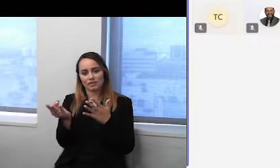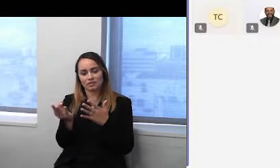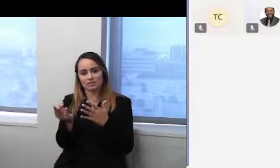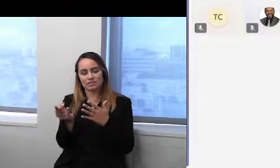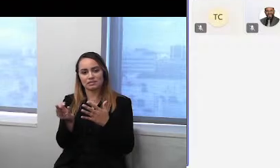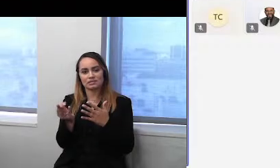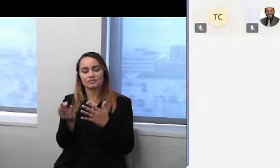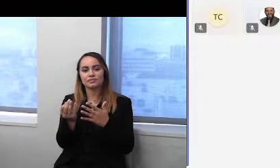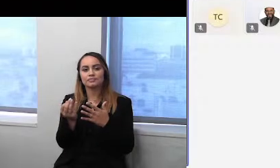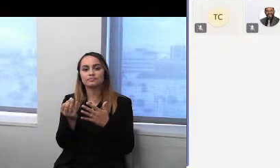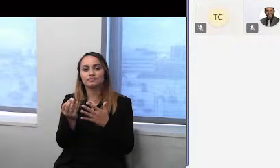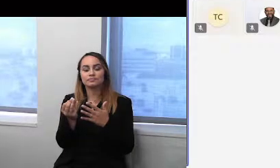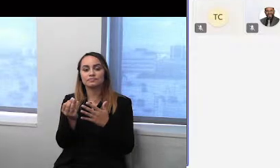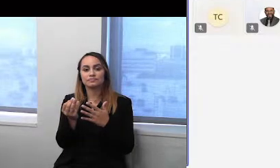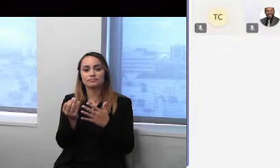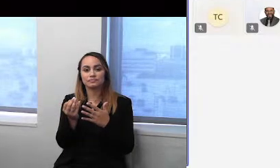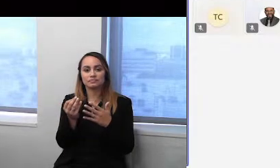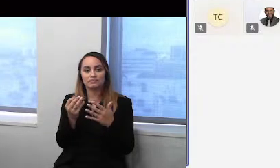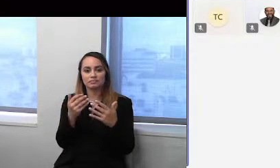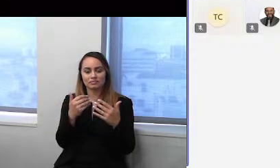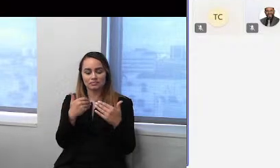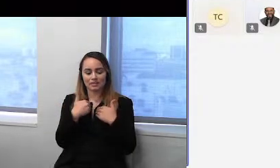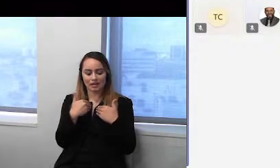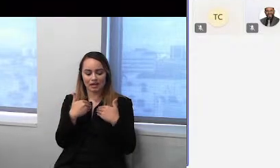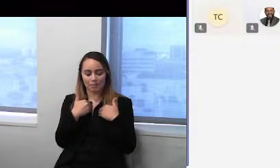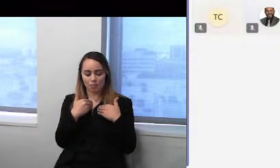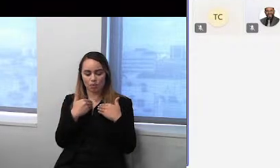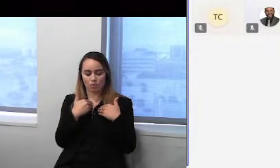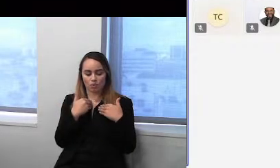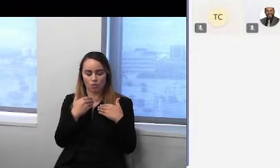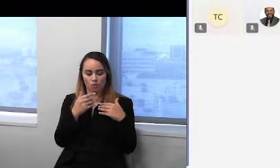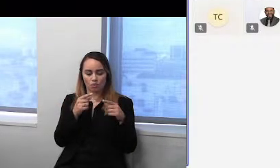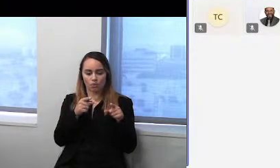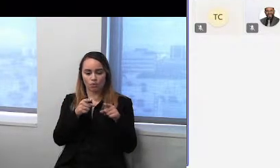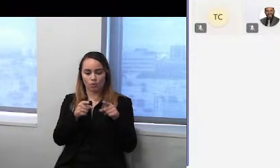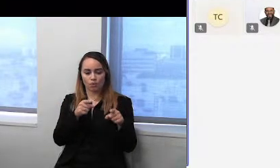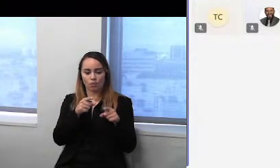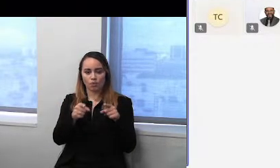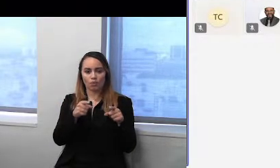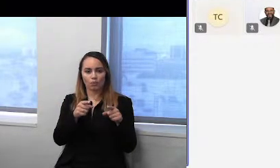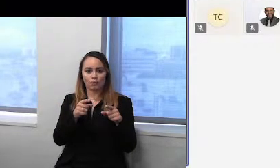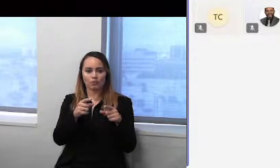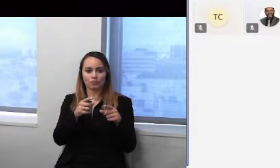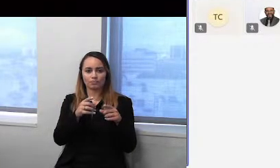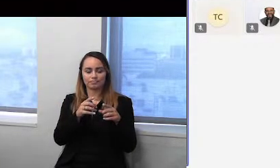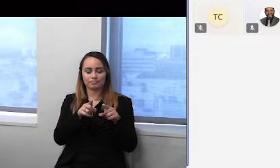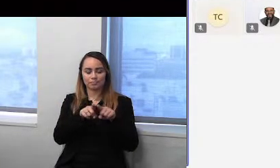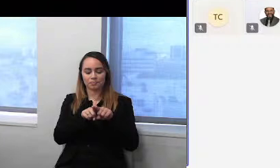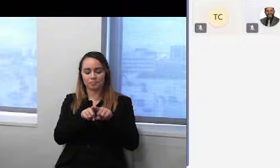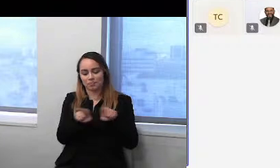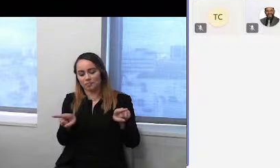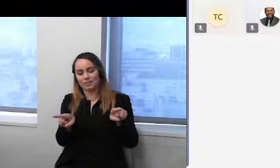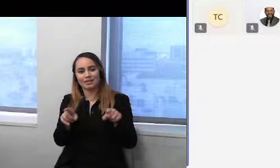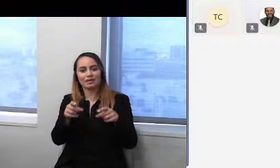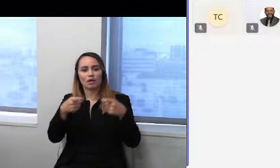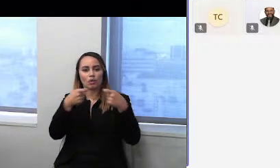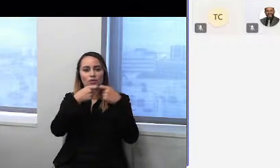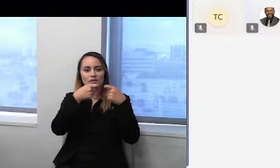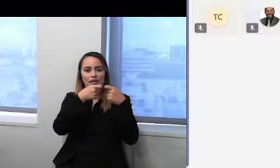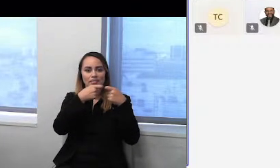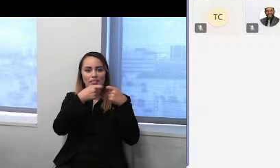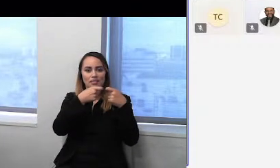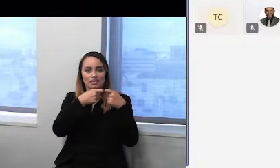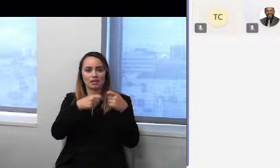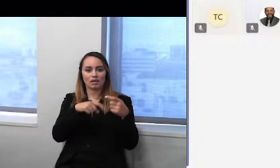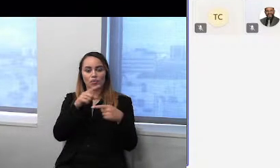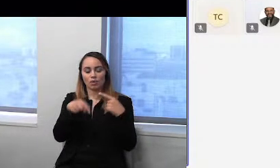the fault current between the two buses, which implies you need less capacity when you're designing the substation. You're able to do more